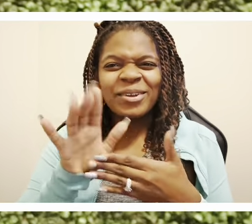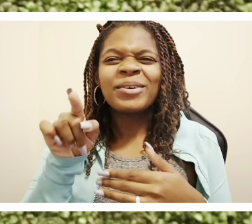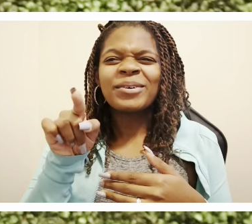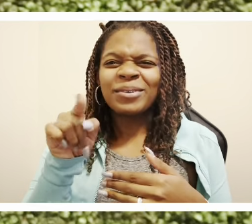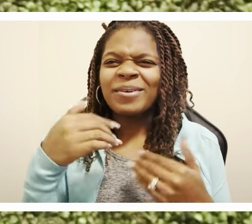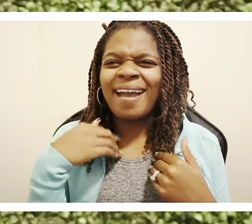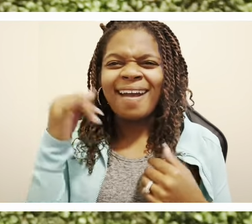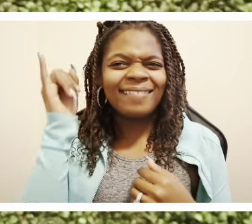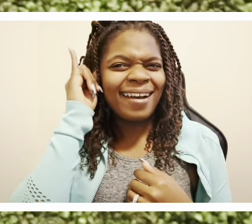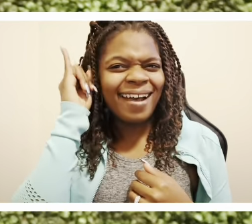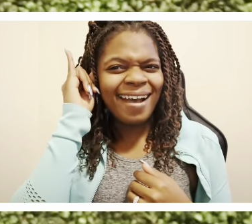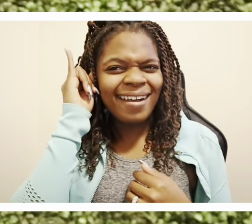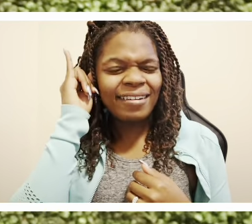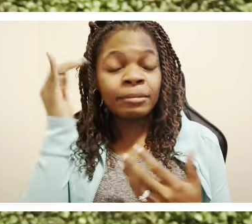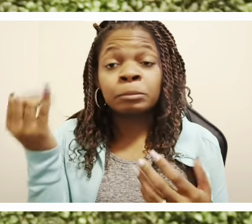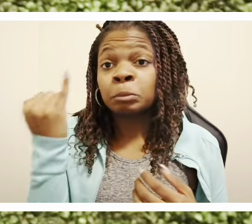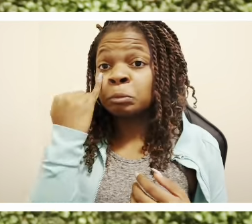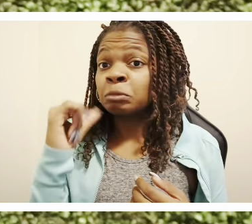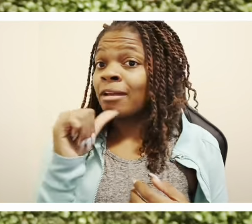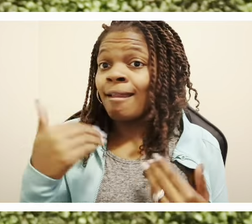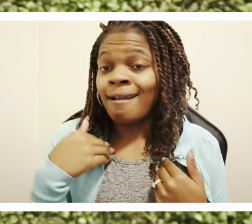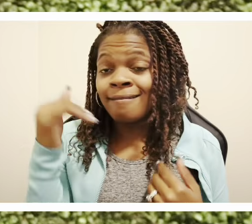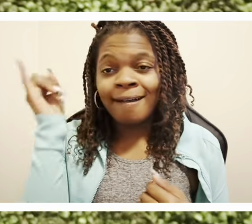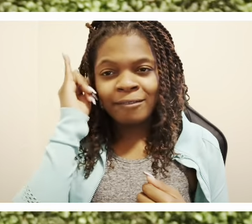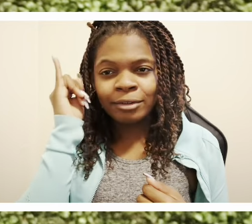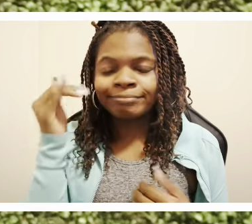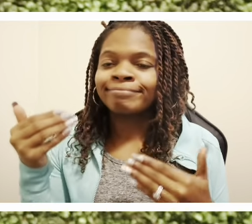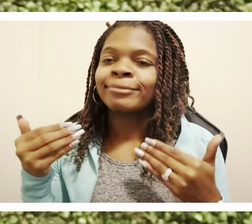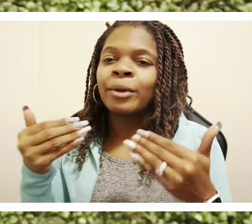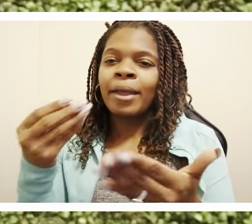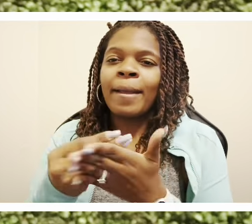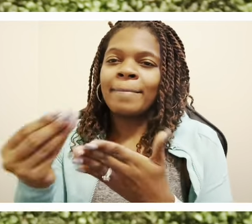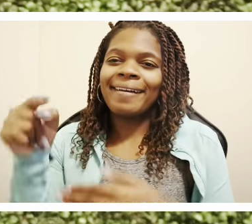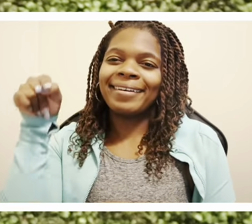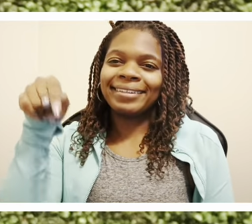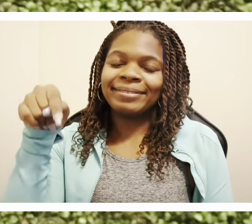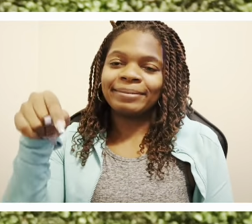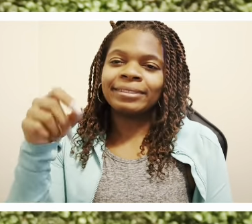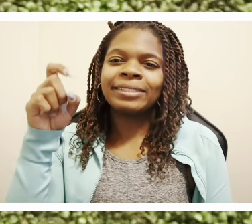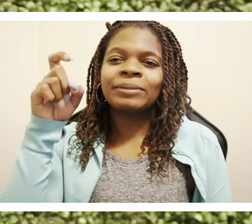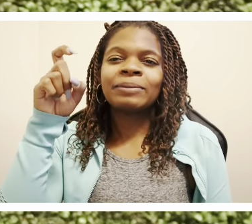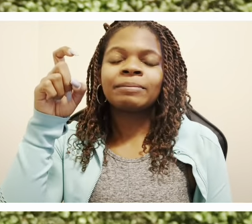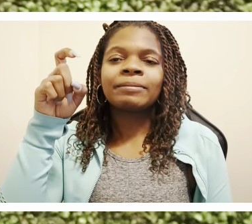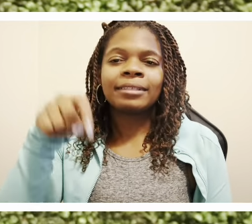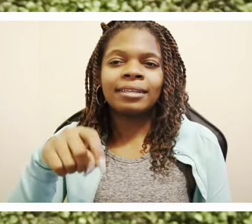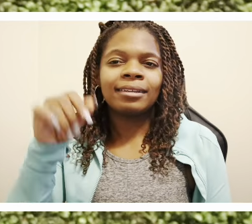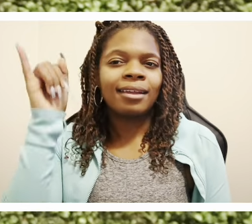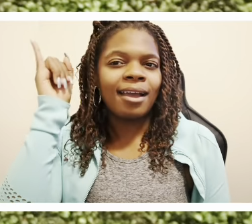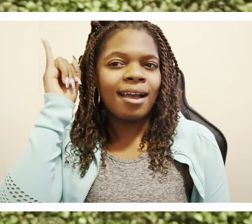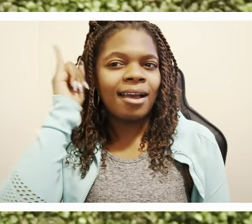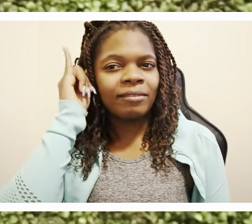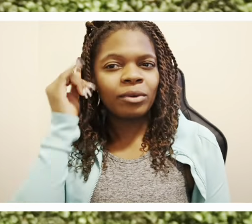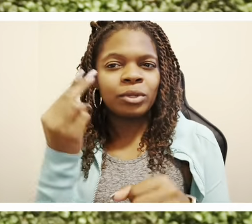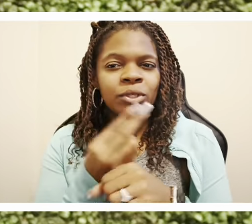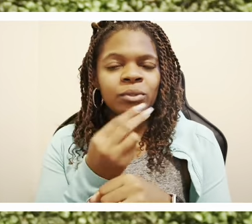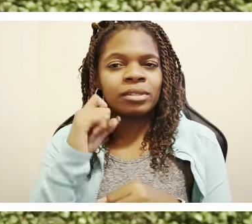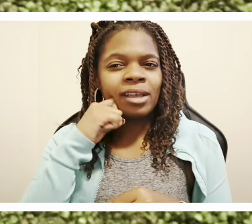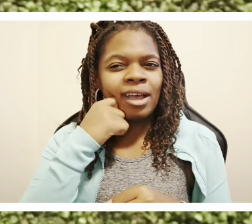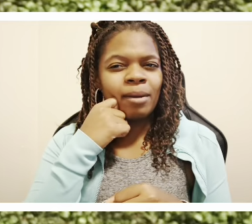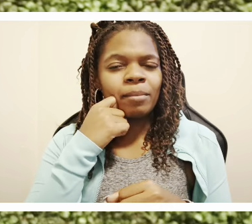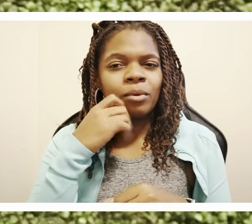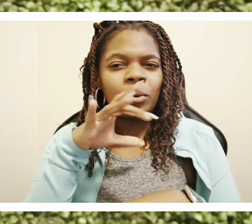have an iPhone, but let's just say you don't, then just get you a Fitbit because you have to have an iPhone to use an Apple Watch. I